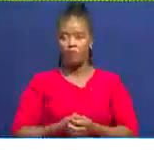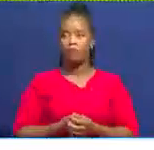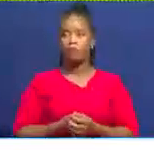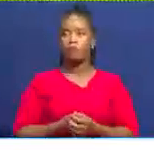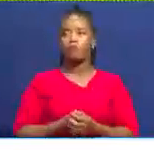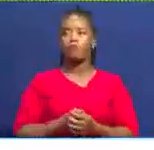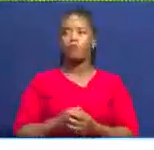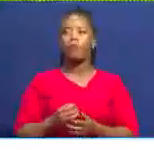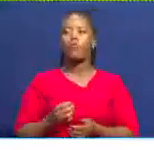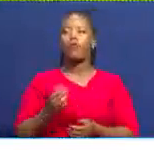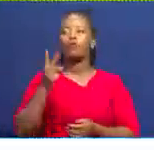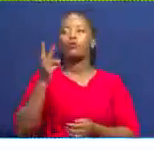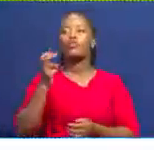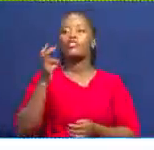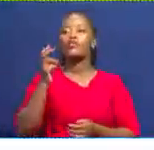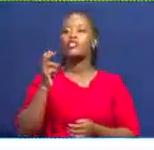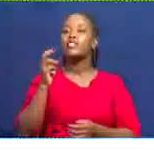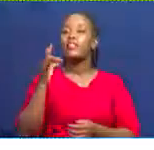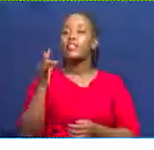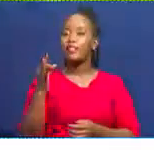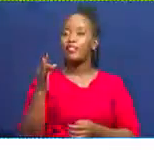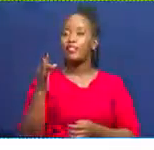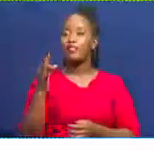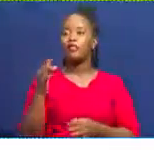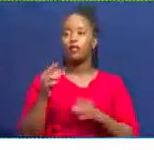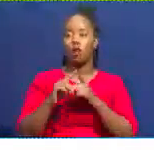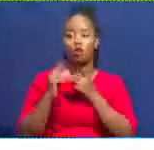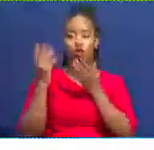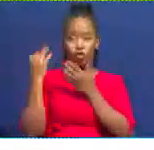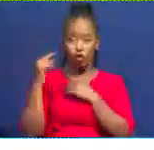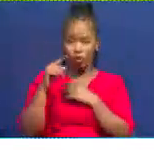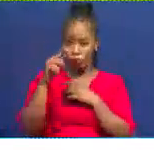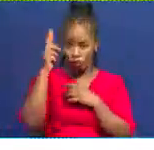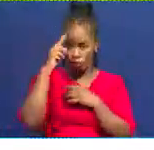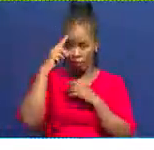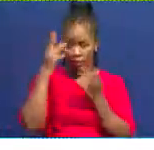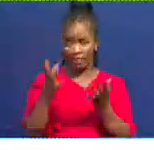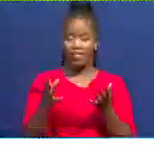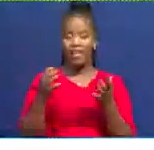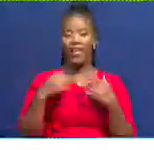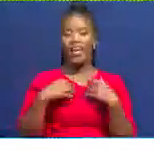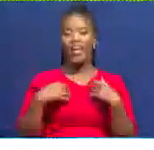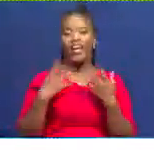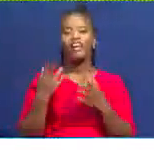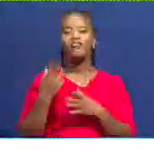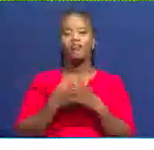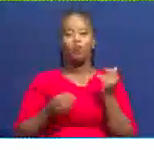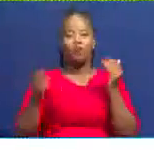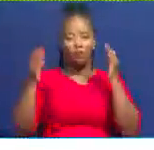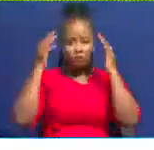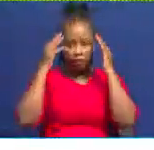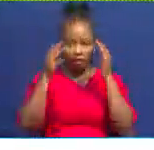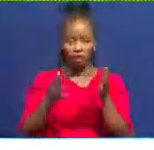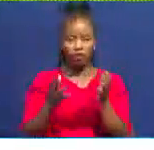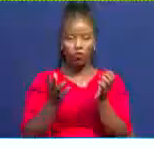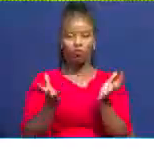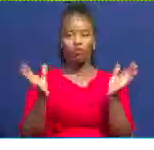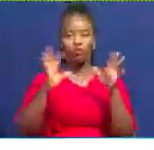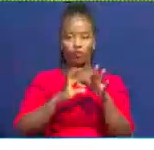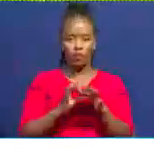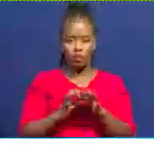In 2023, and I hope you remember this, we made bold commitment to address the climate crisis by